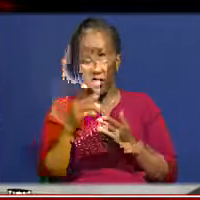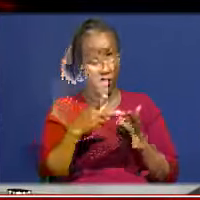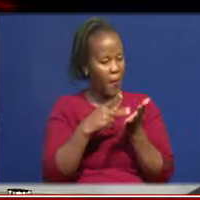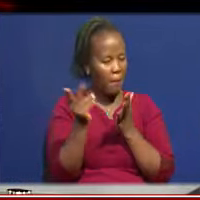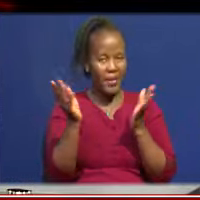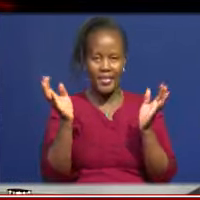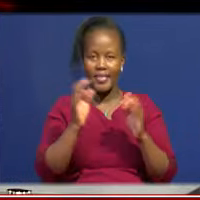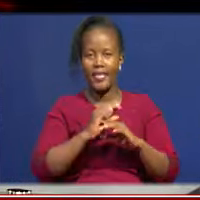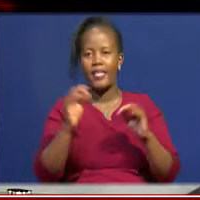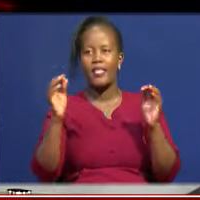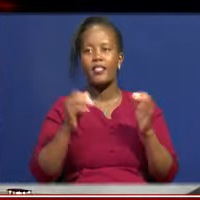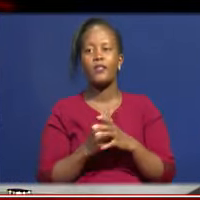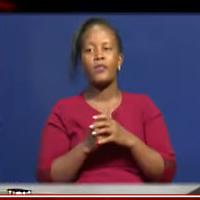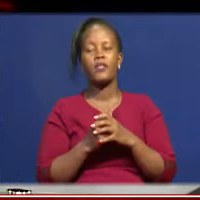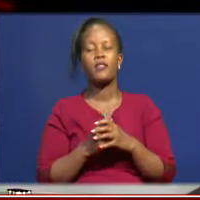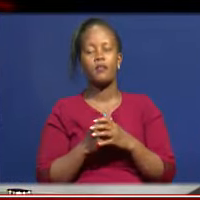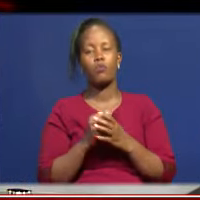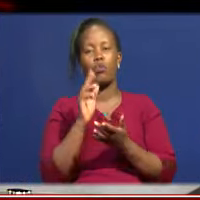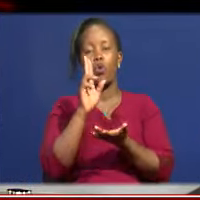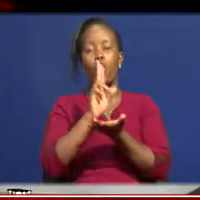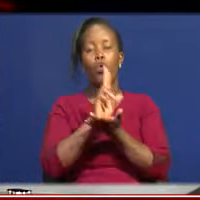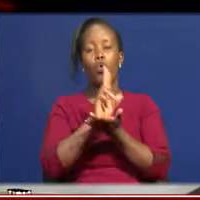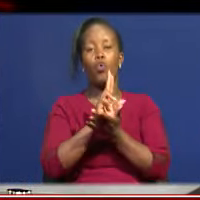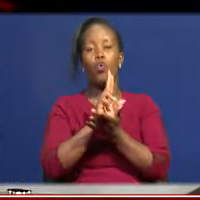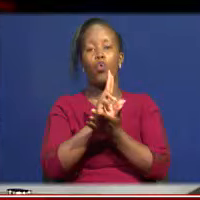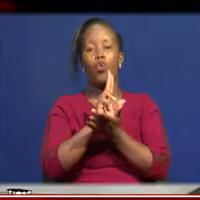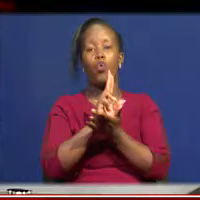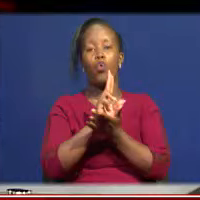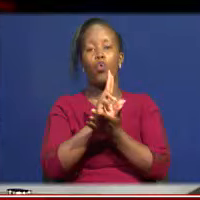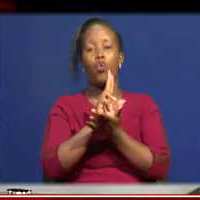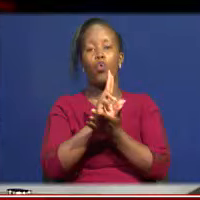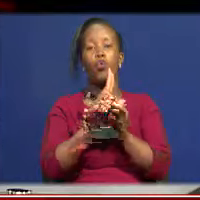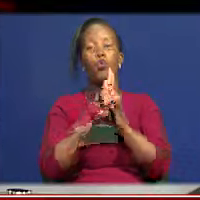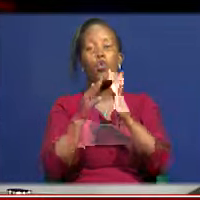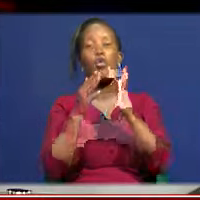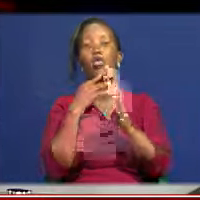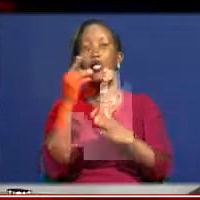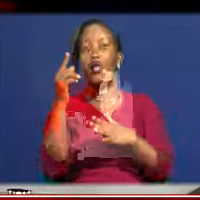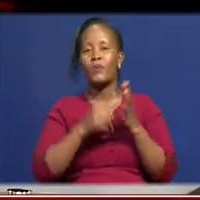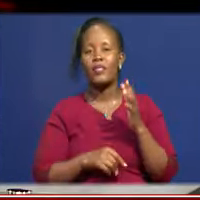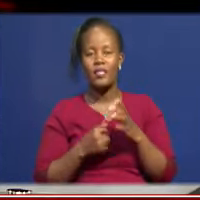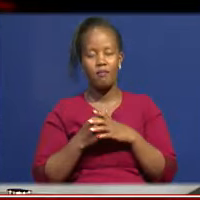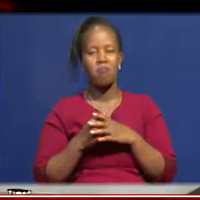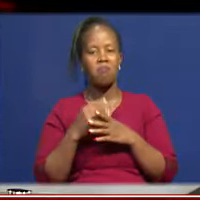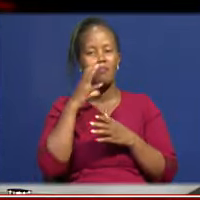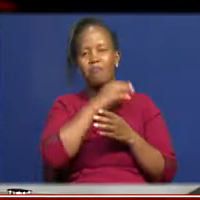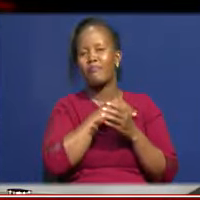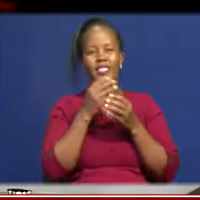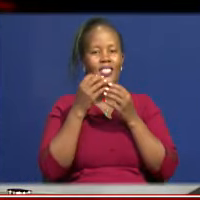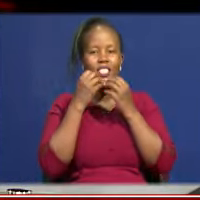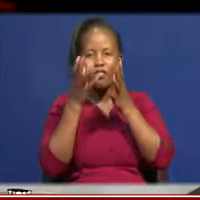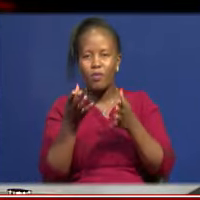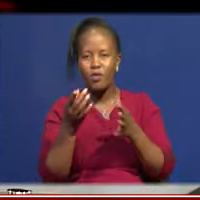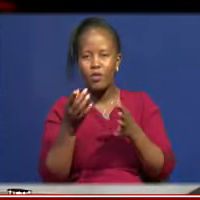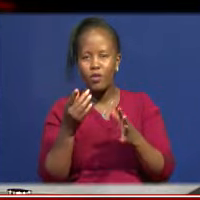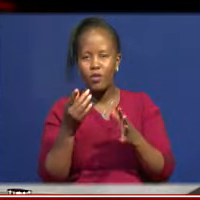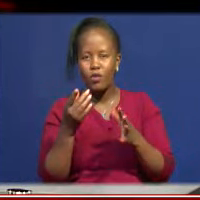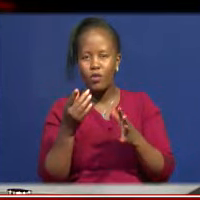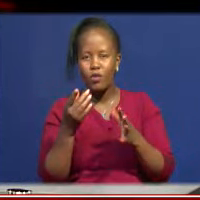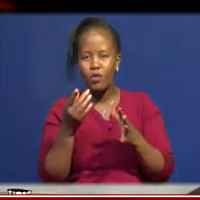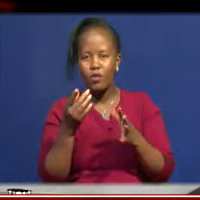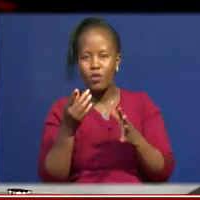Head of capacity building at Uwezo Fund, James Dong’e, information from the political class has hampered repayment